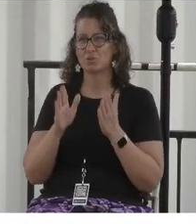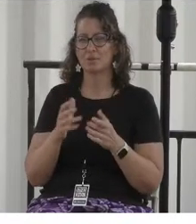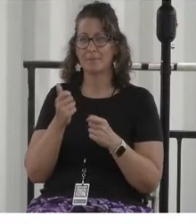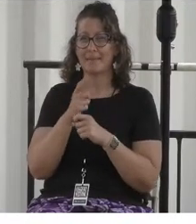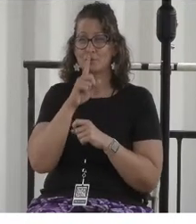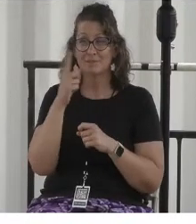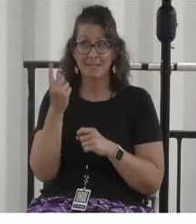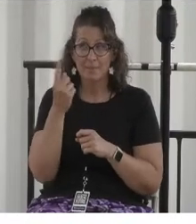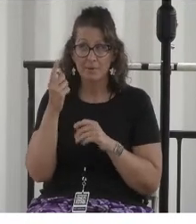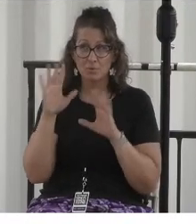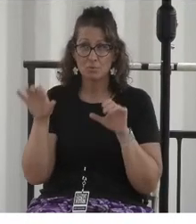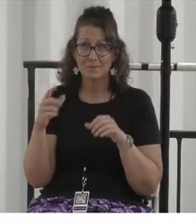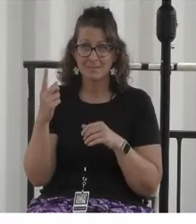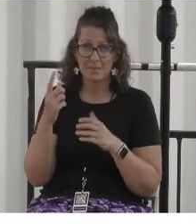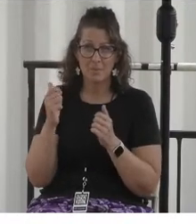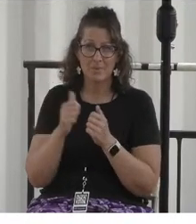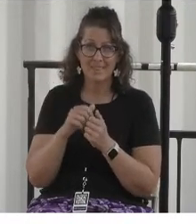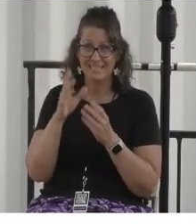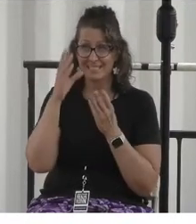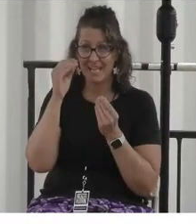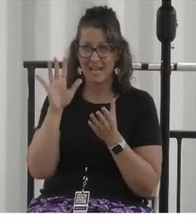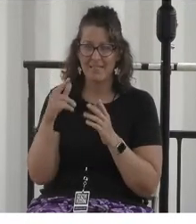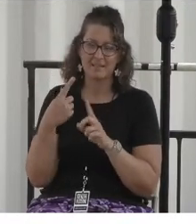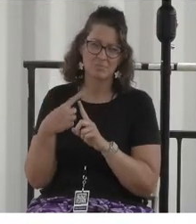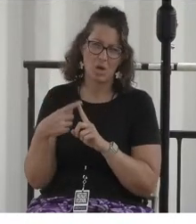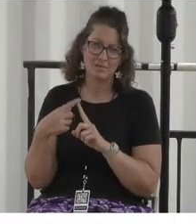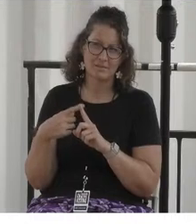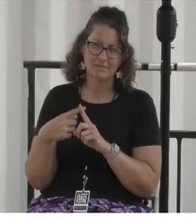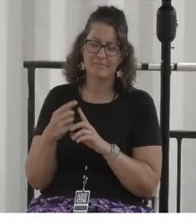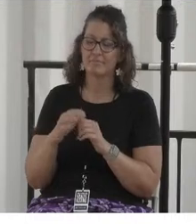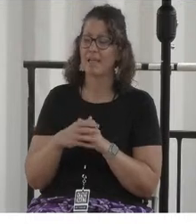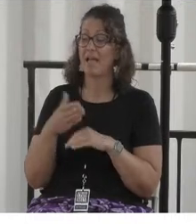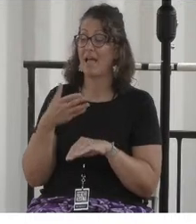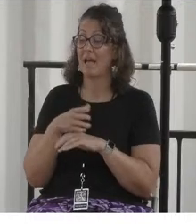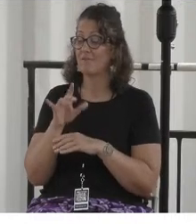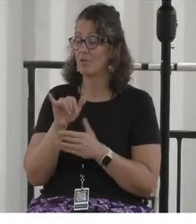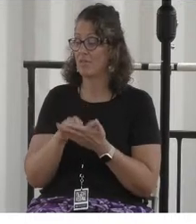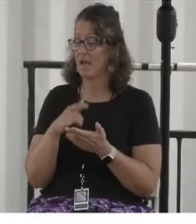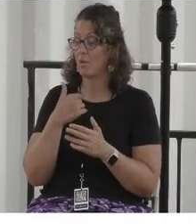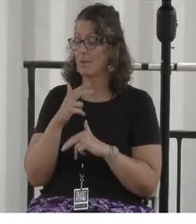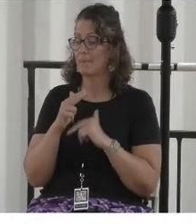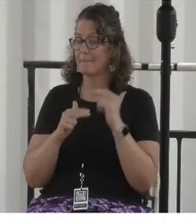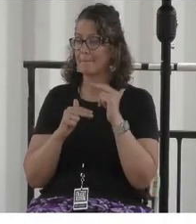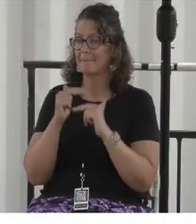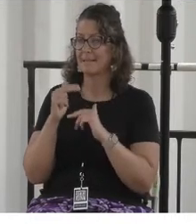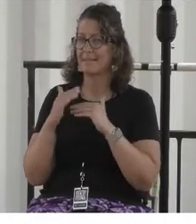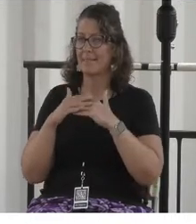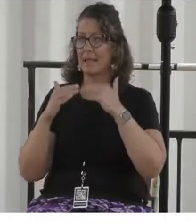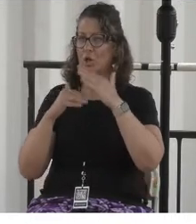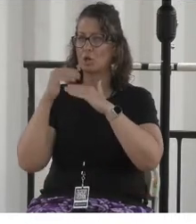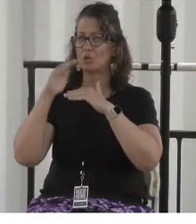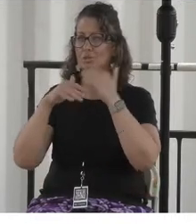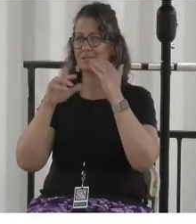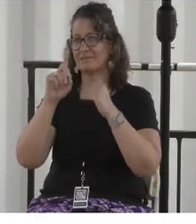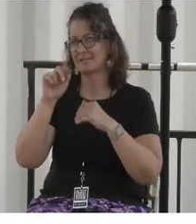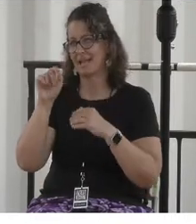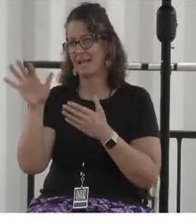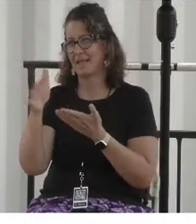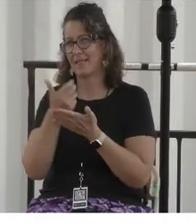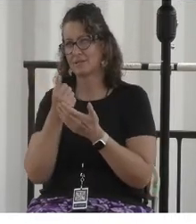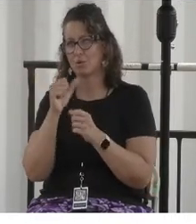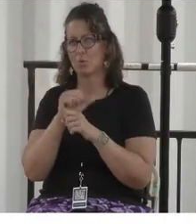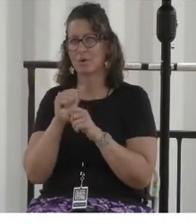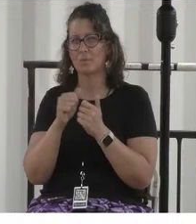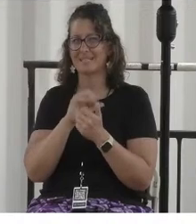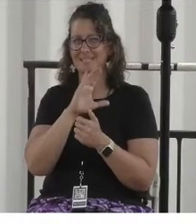somebody's going to do something with this data that's positive. And then after that, we can build layers on top of data collection. We can work with citizen